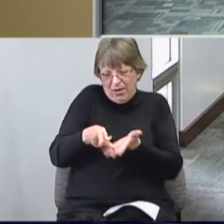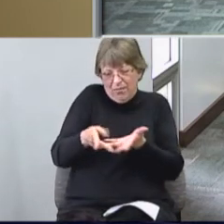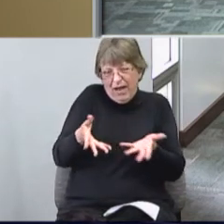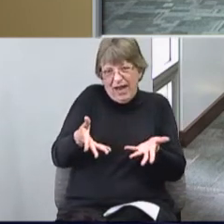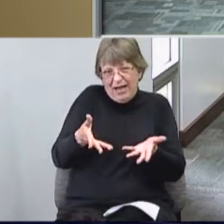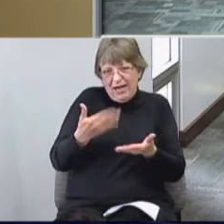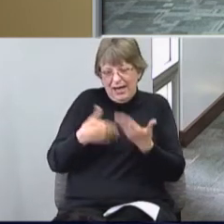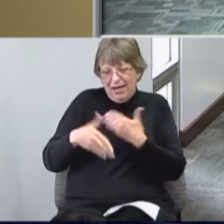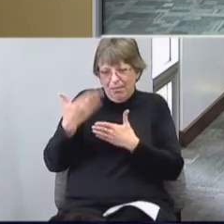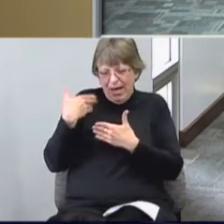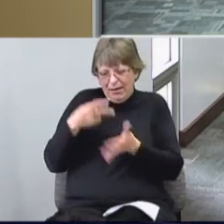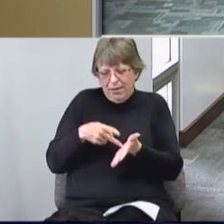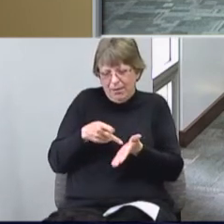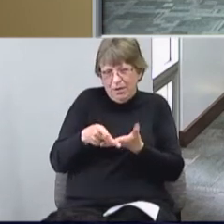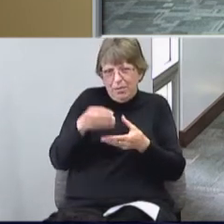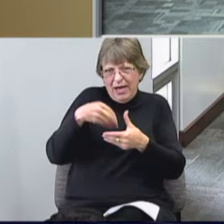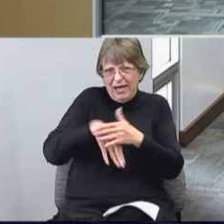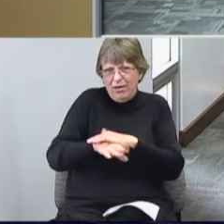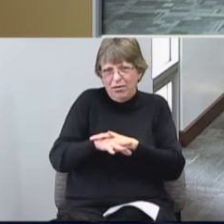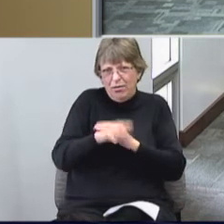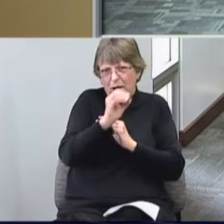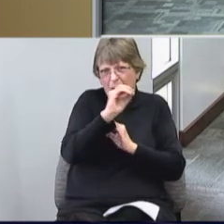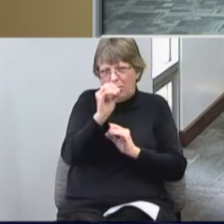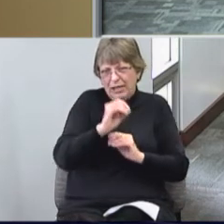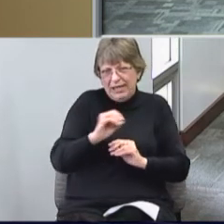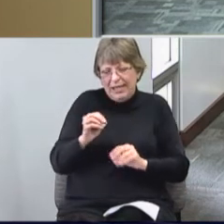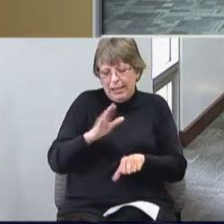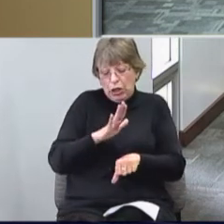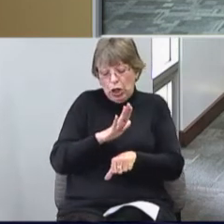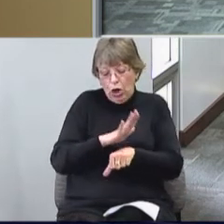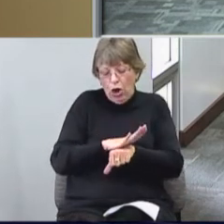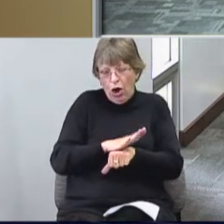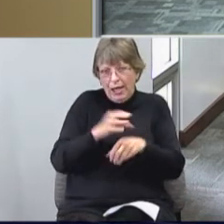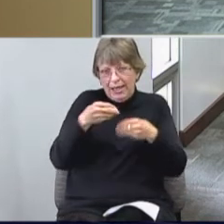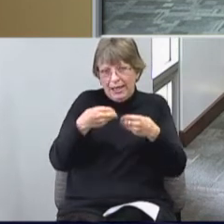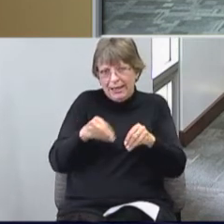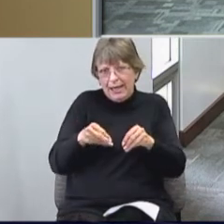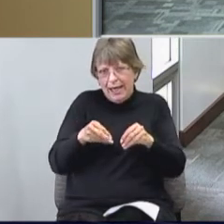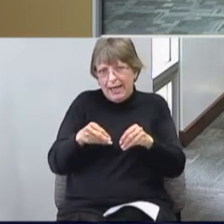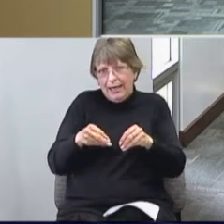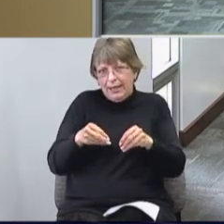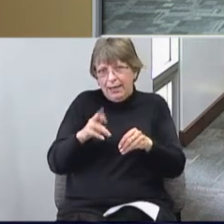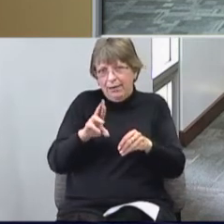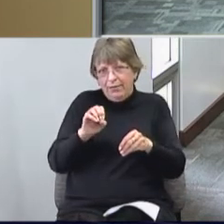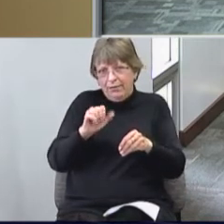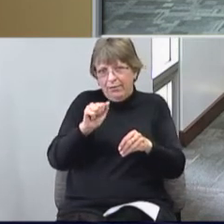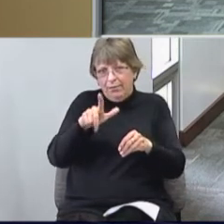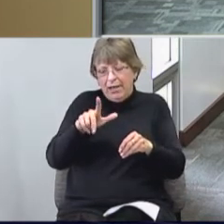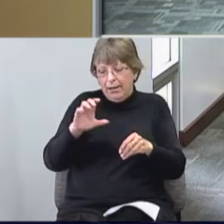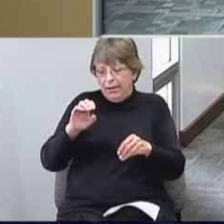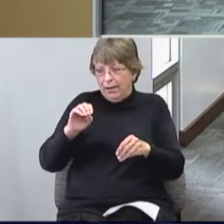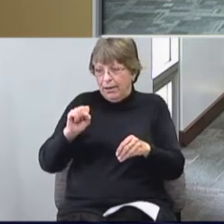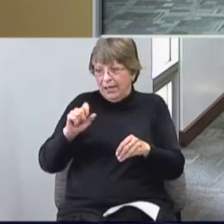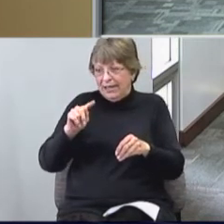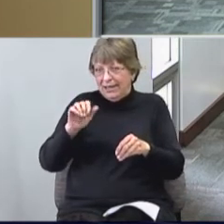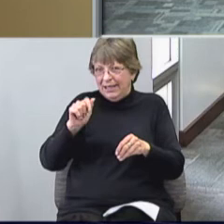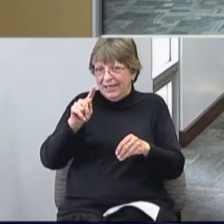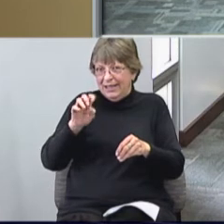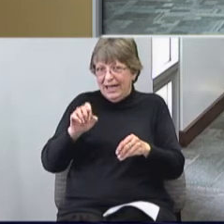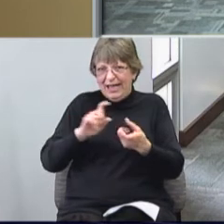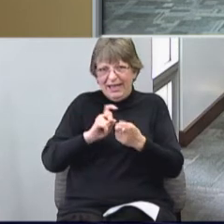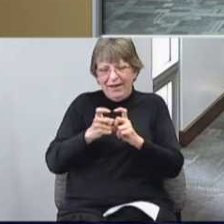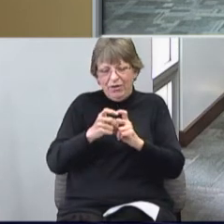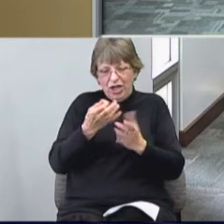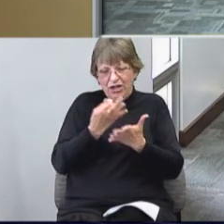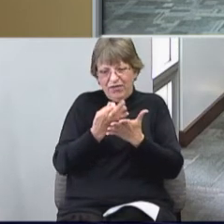through a percent on the sale of real estate, and they've kind of changed the funding